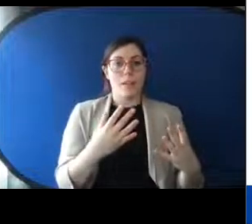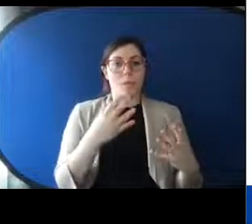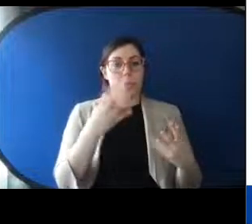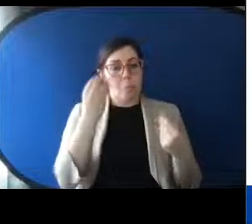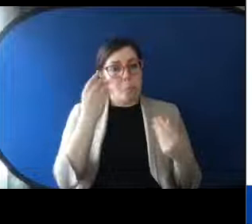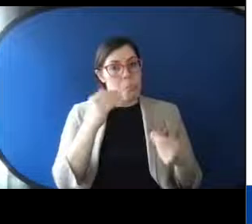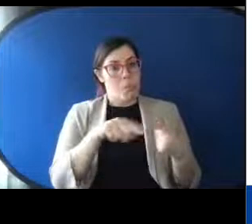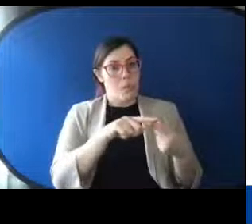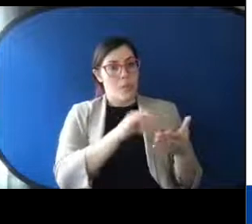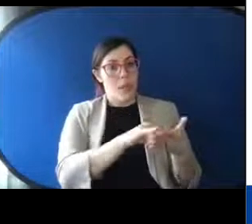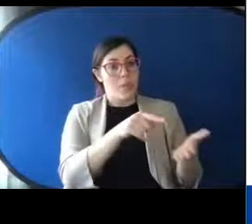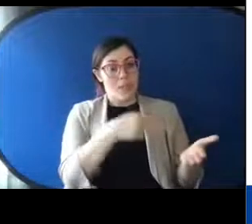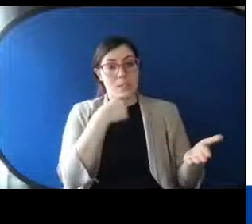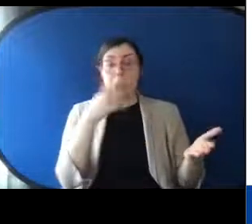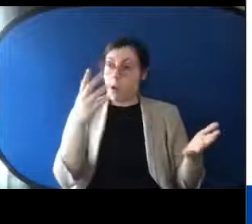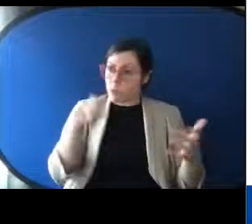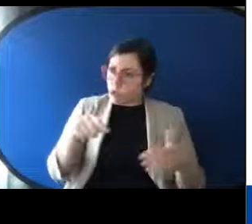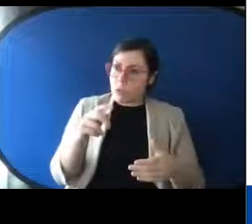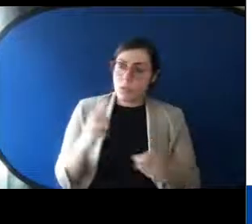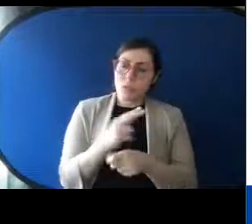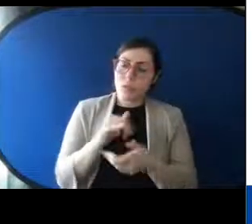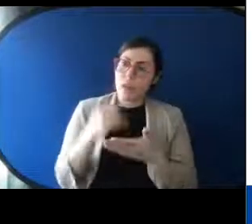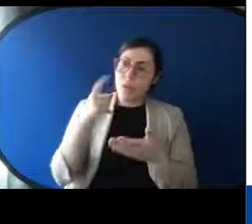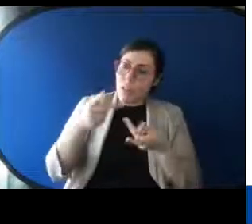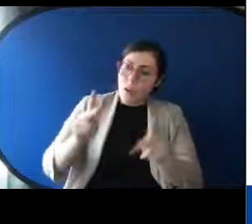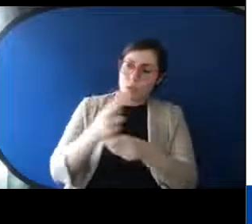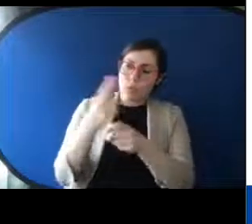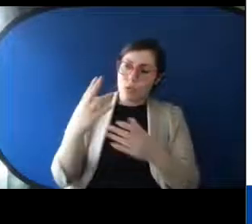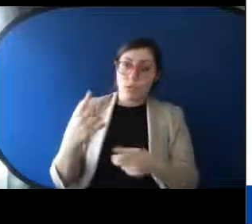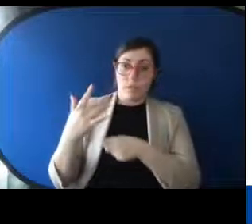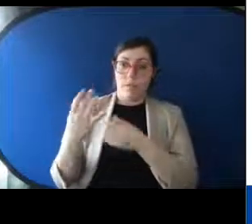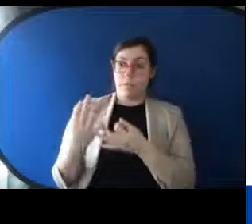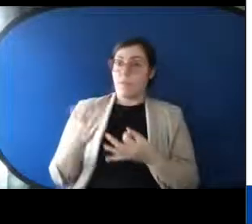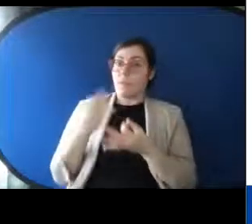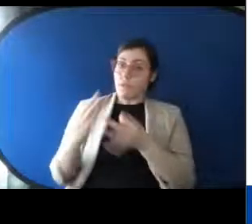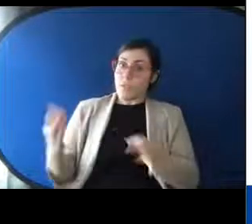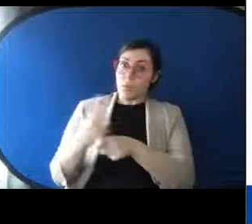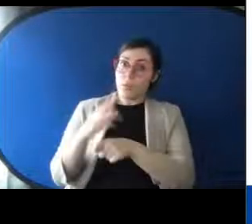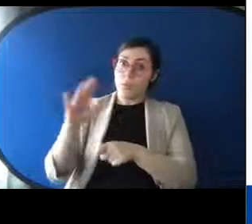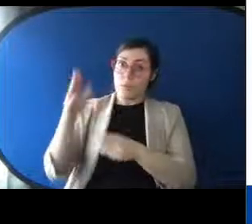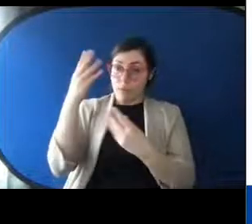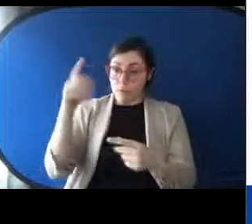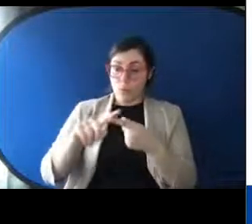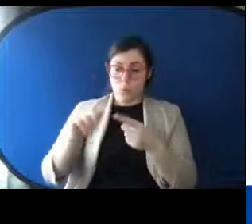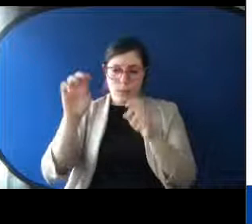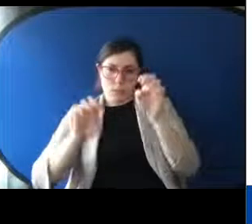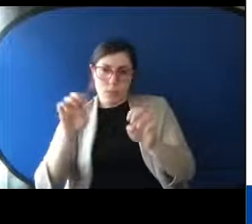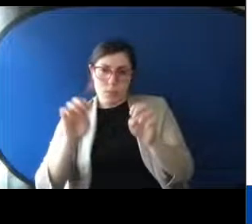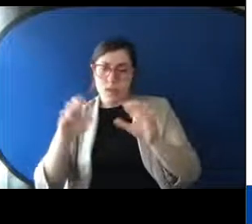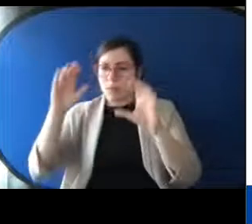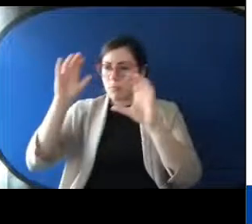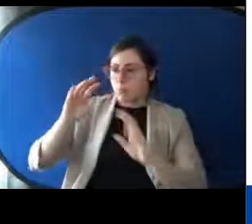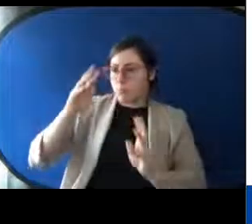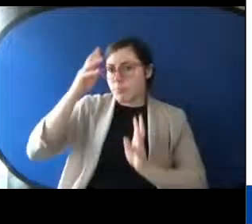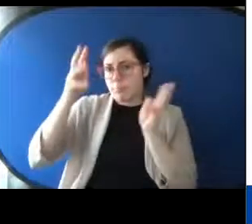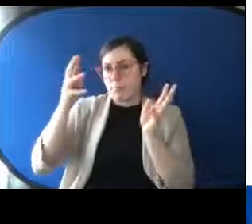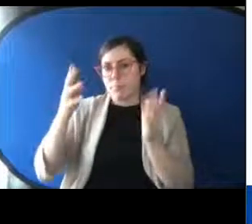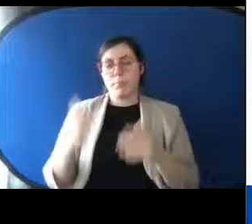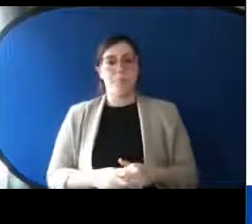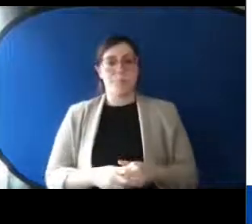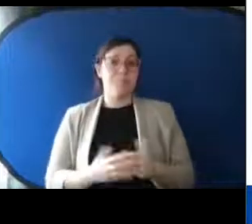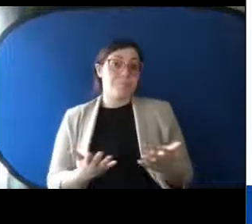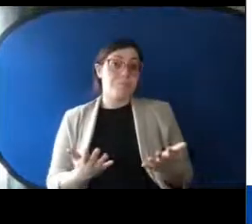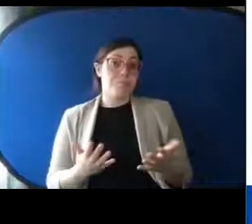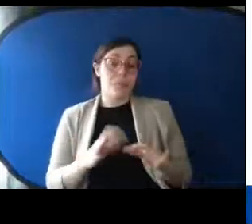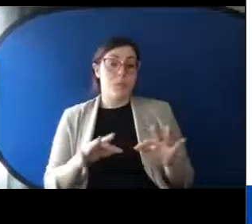license applications, what you really need to enable users the freedom to use your data to experiment, explore, and innovate. So of course, those are things we